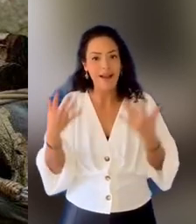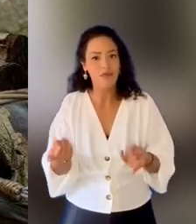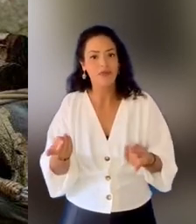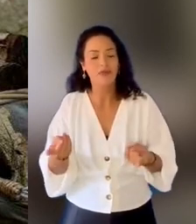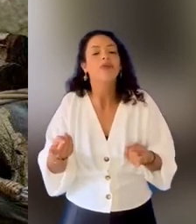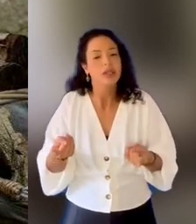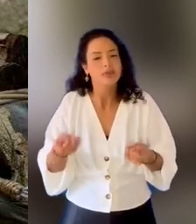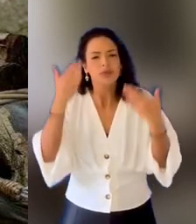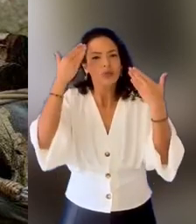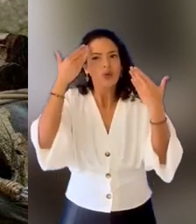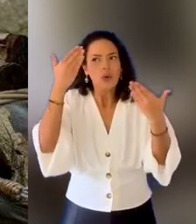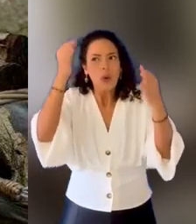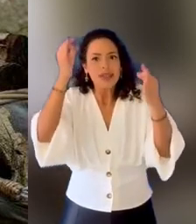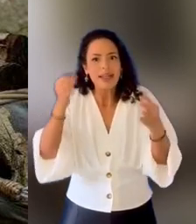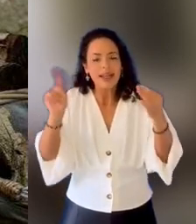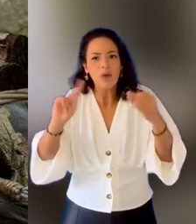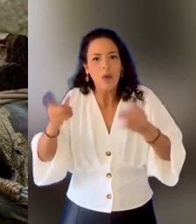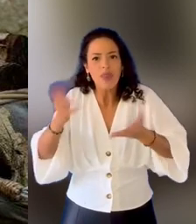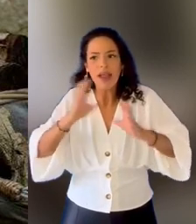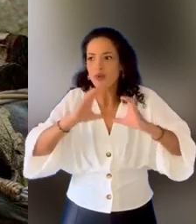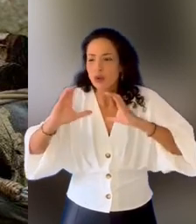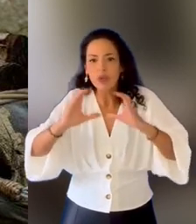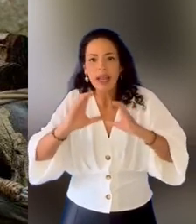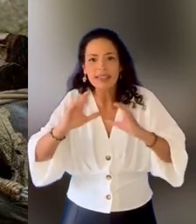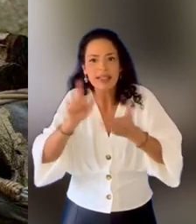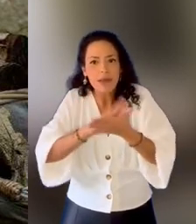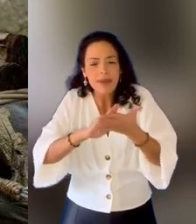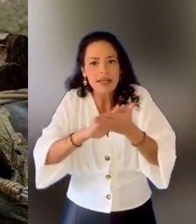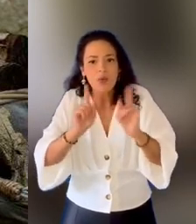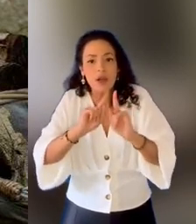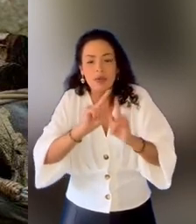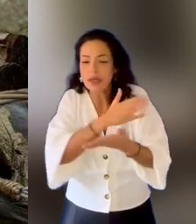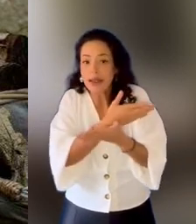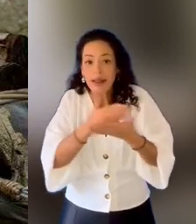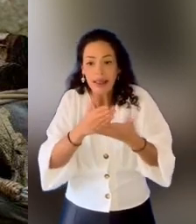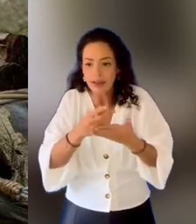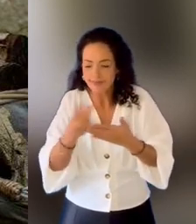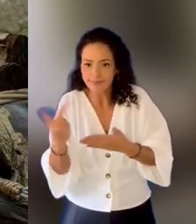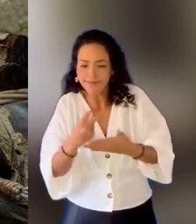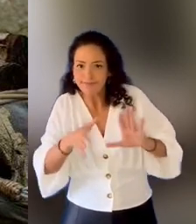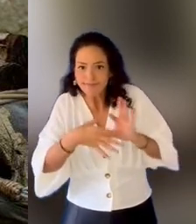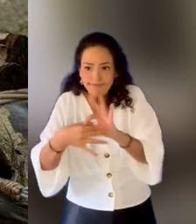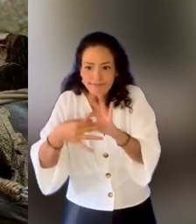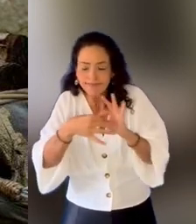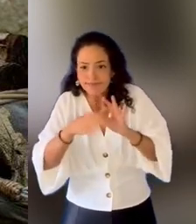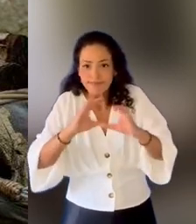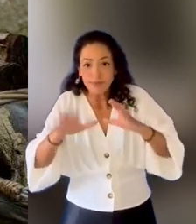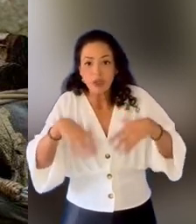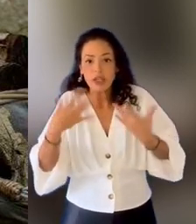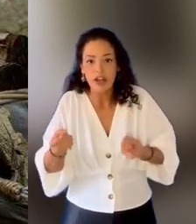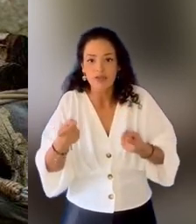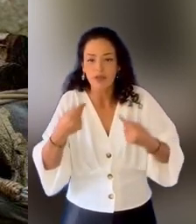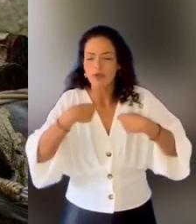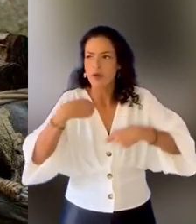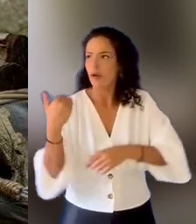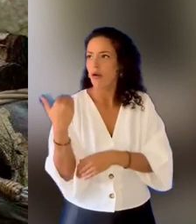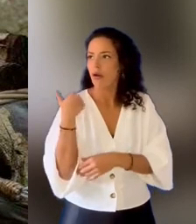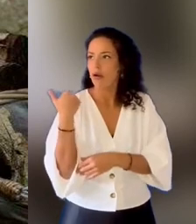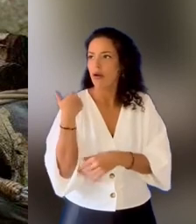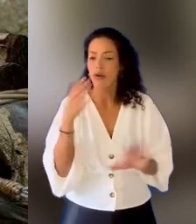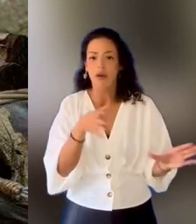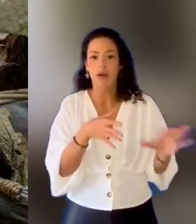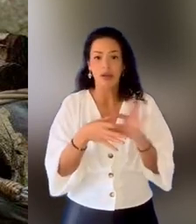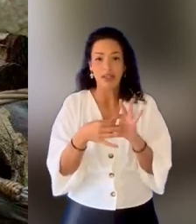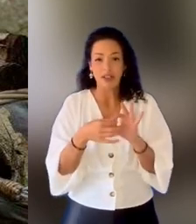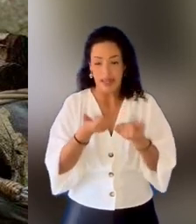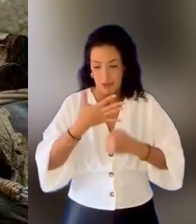know the exact nature of what is being conveyed and its meaning, but it's evident that they do. For me, this serves as a reminder that connection and